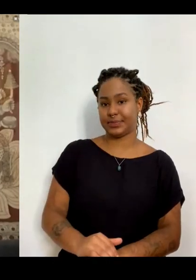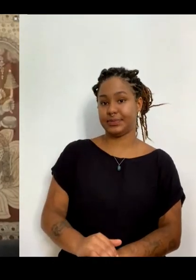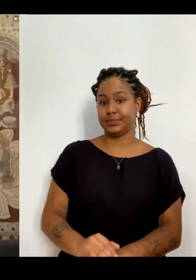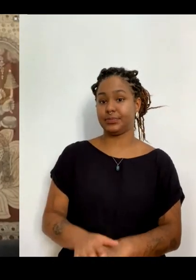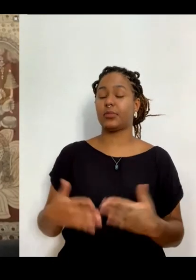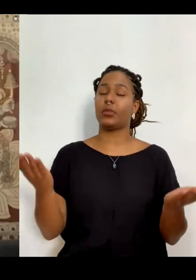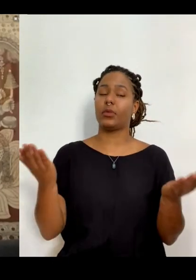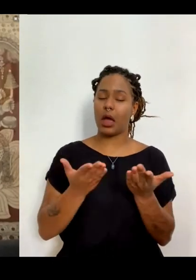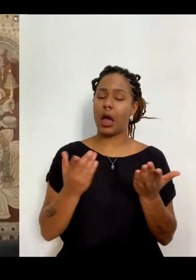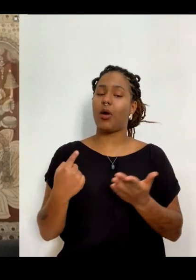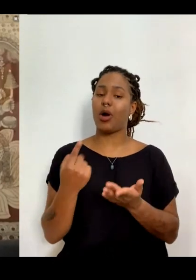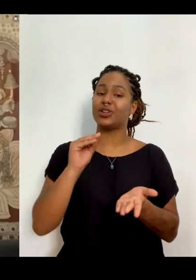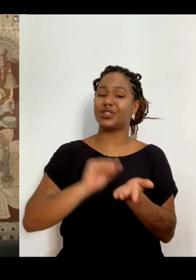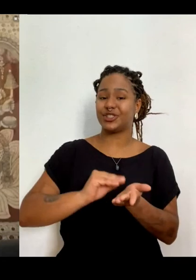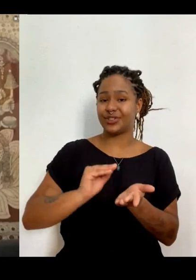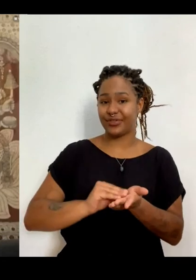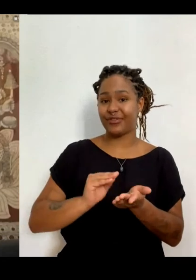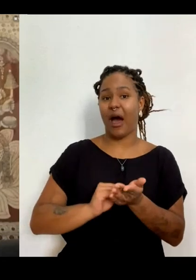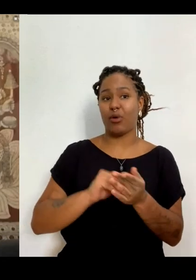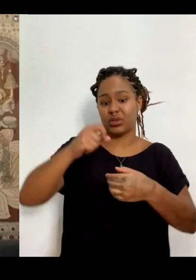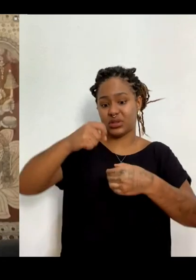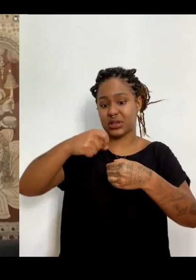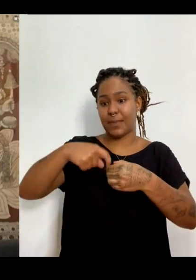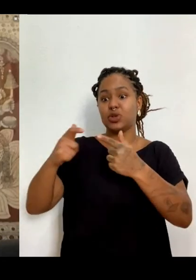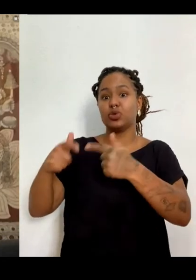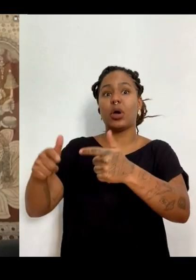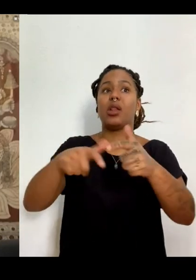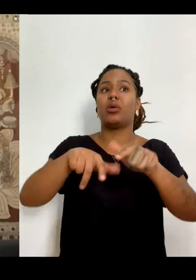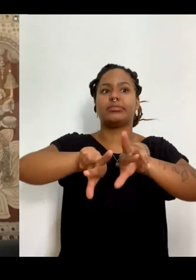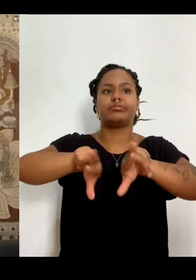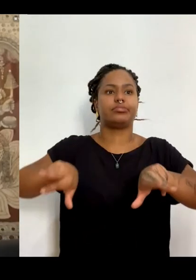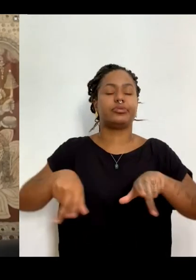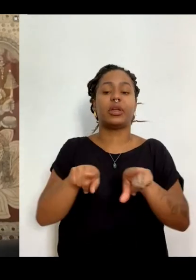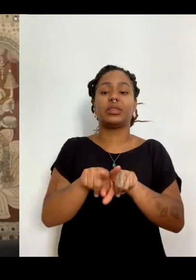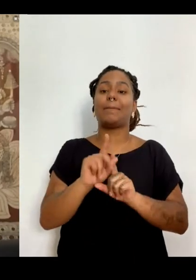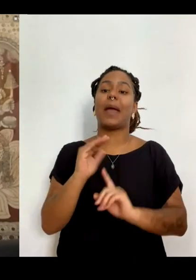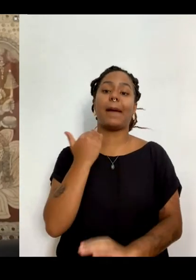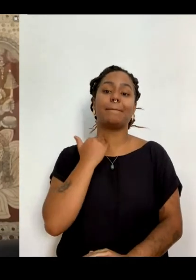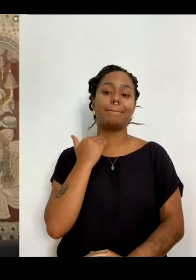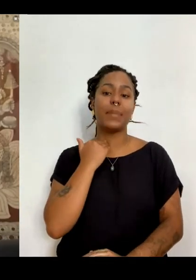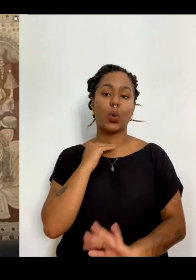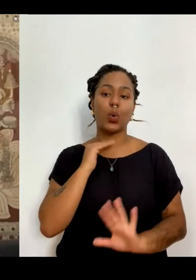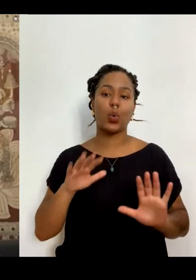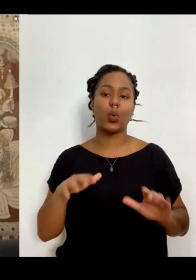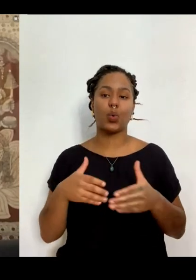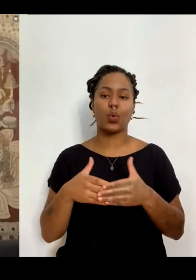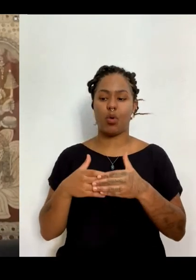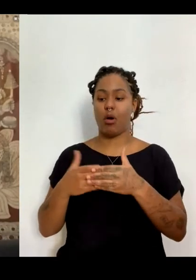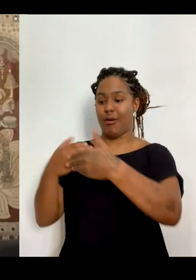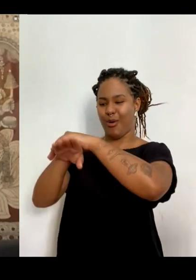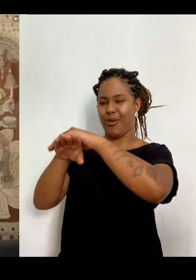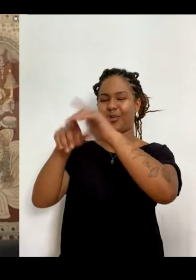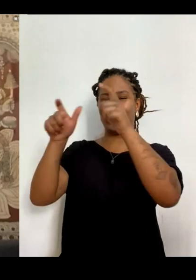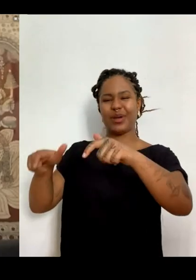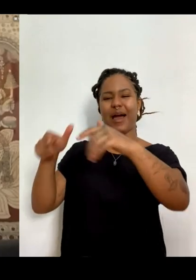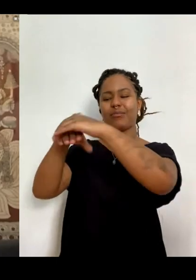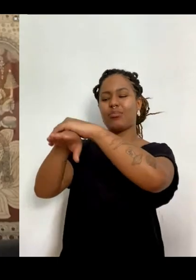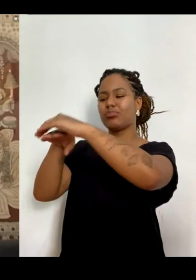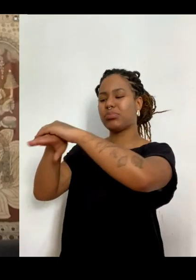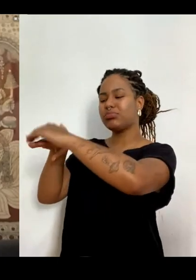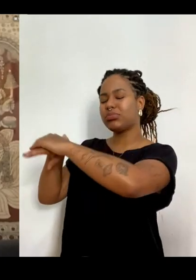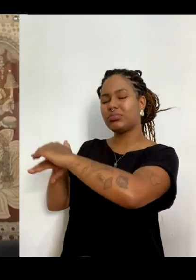we have community seed banks all over we've created 150 community seed banks in India through Nevada